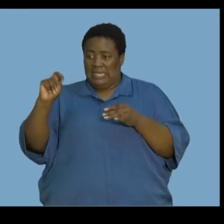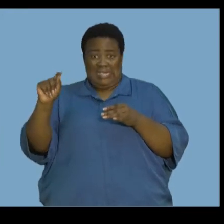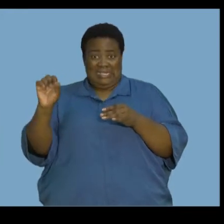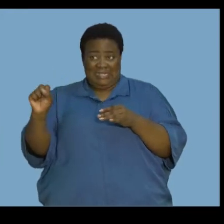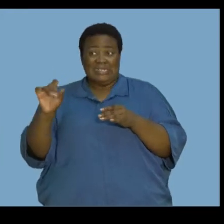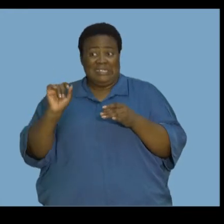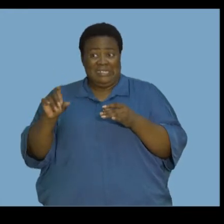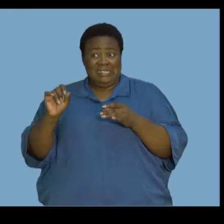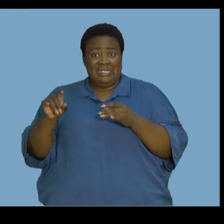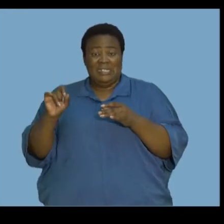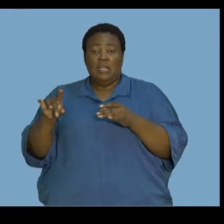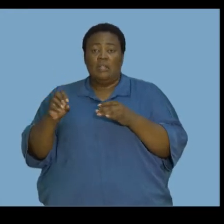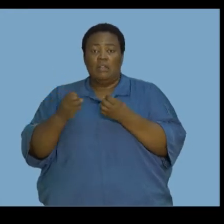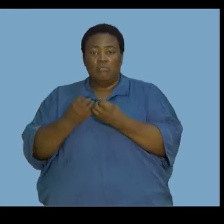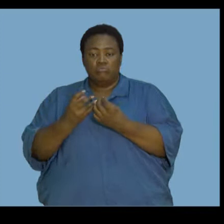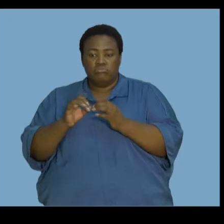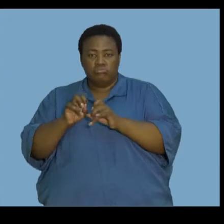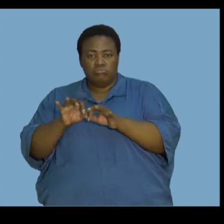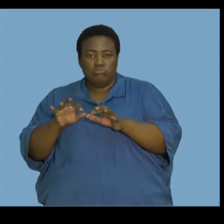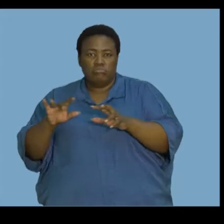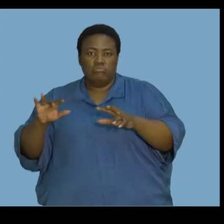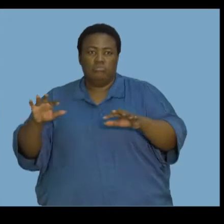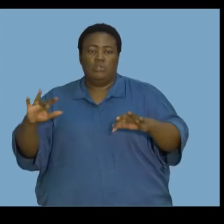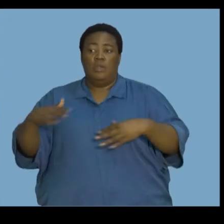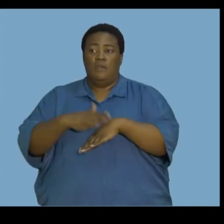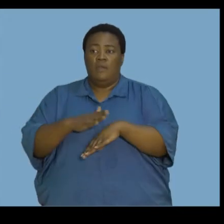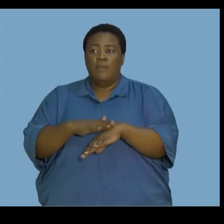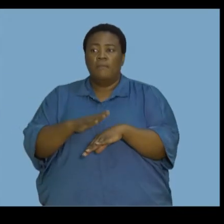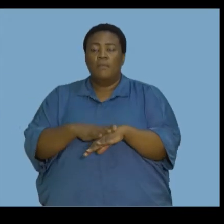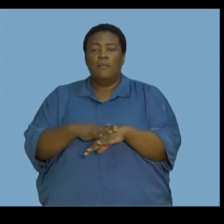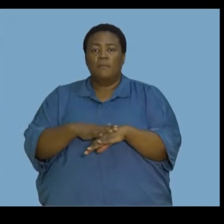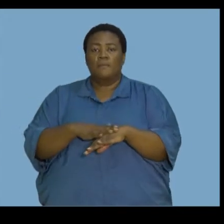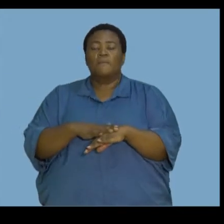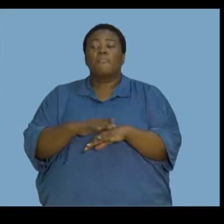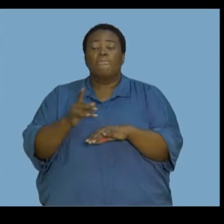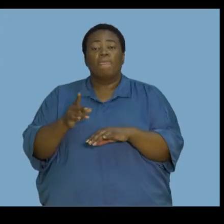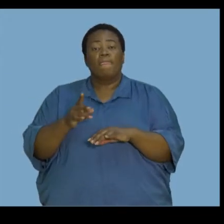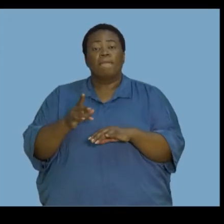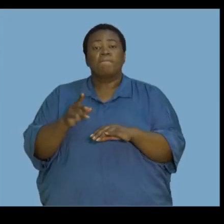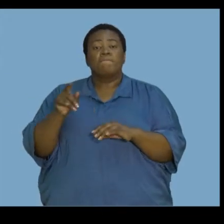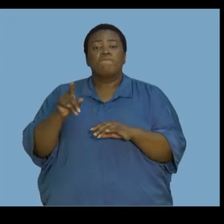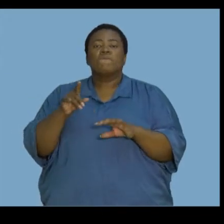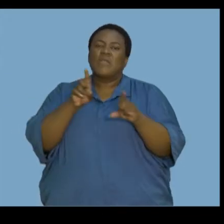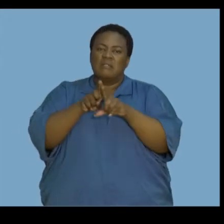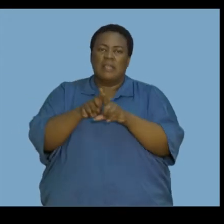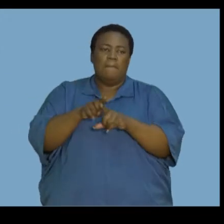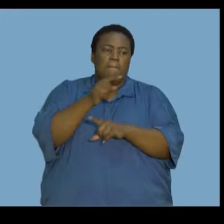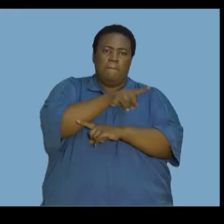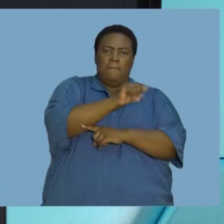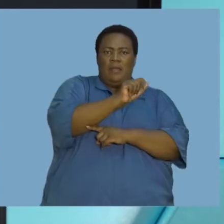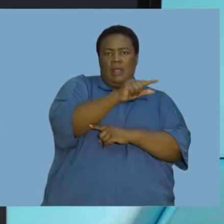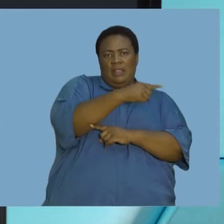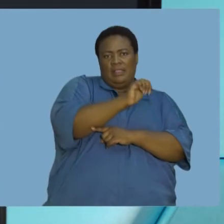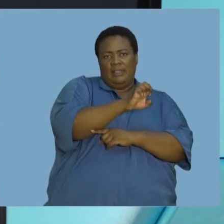increases as the amount of organic material that can be broken down into the nutrient increases. So again, very similar to algal